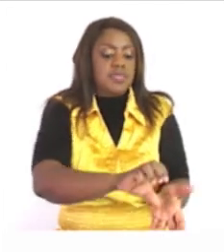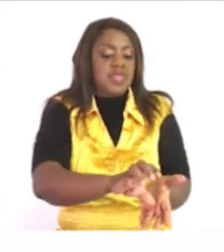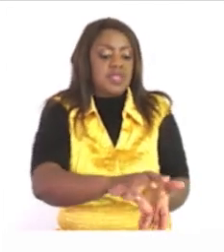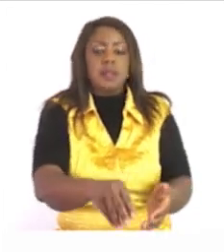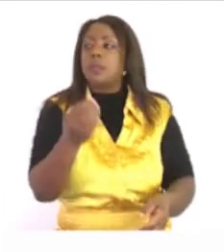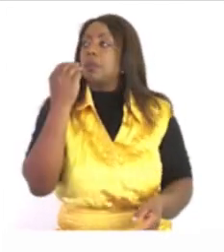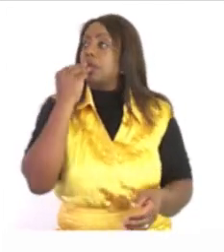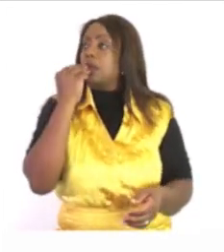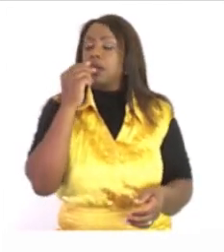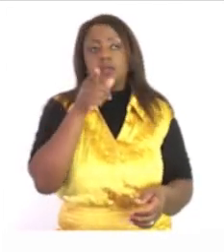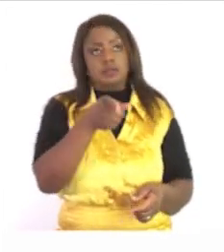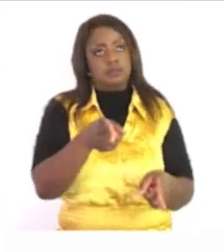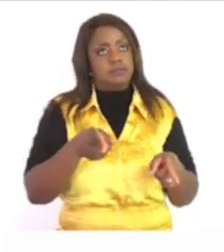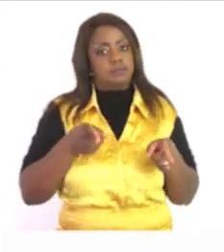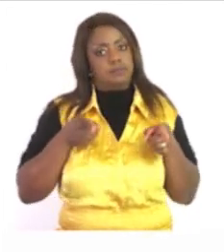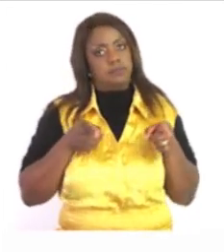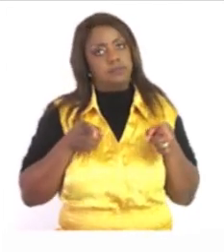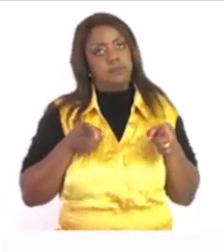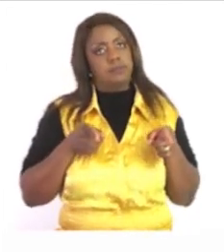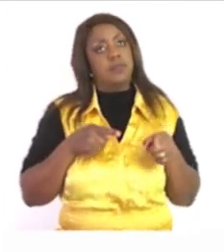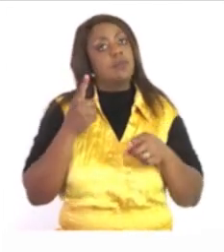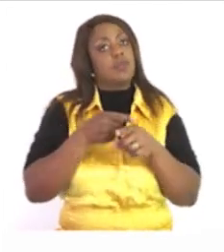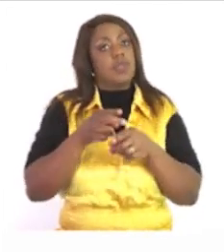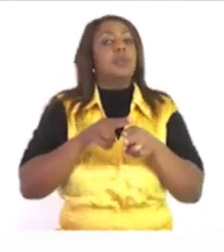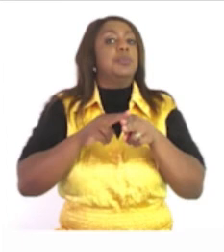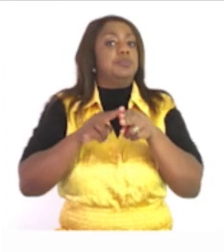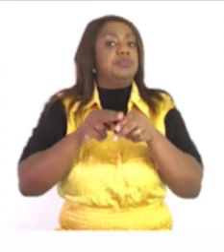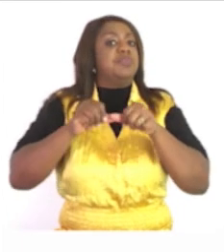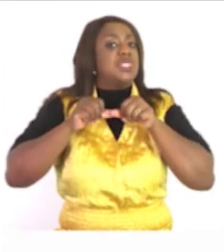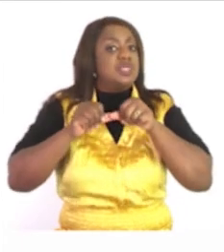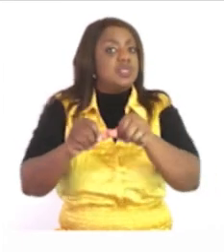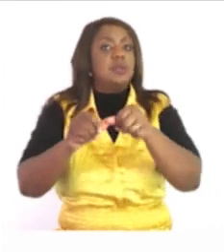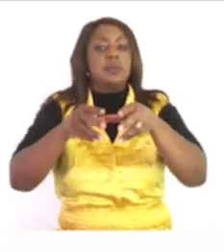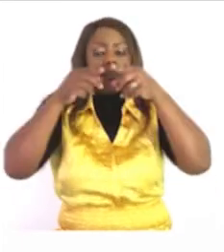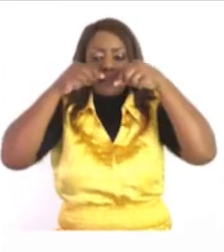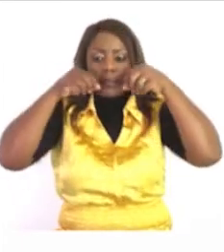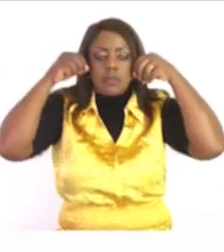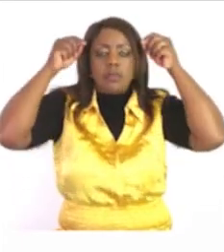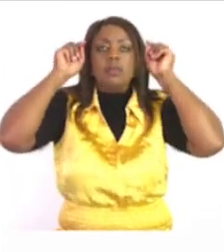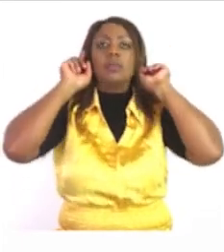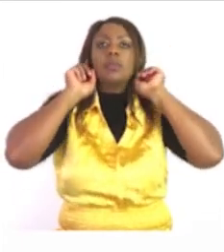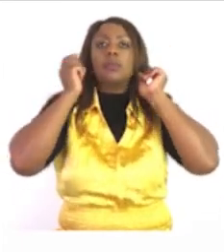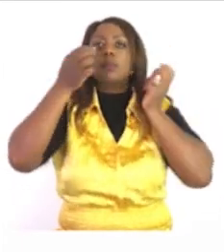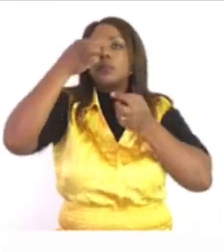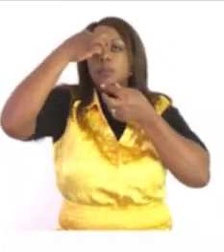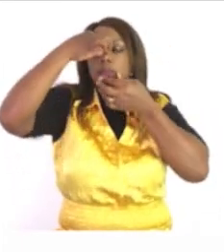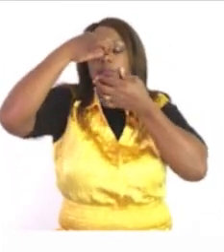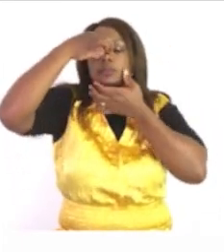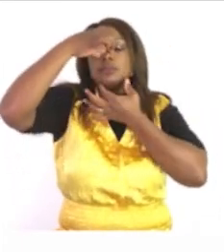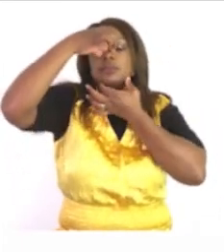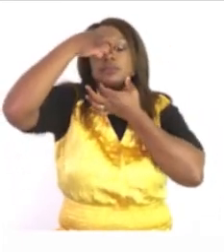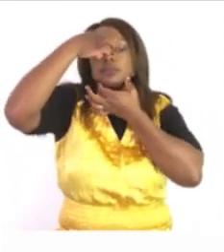social distancing. Wear a mask, very, very important. Your mask should cover your nose and